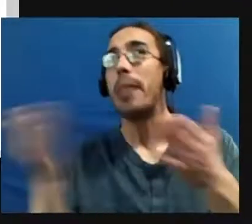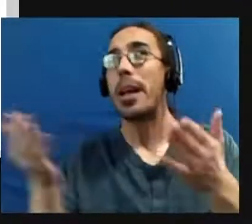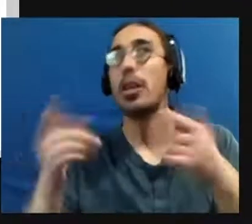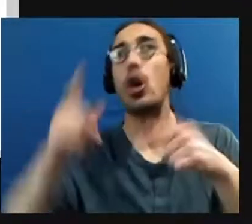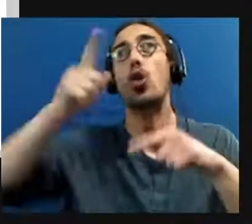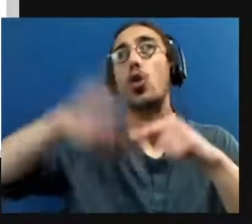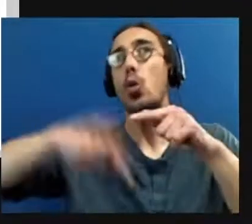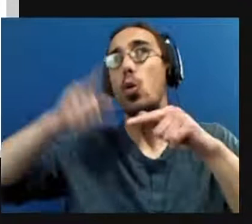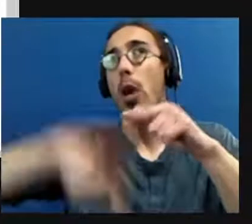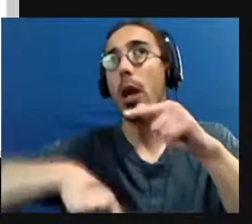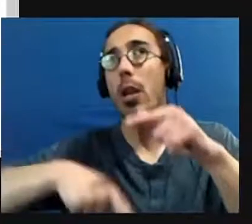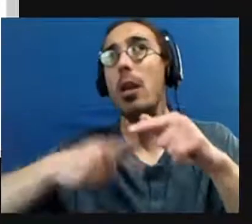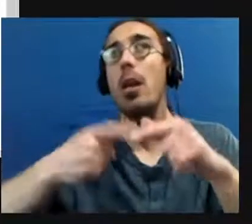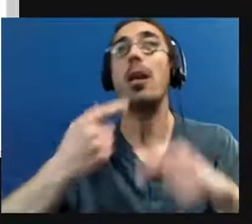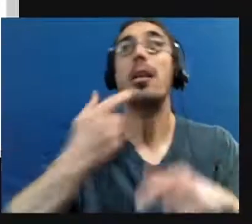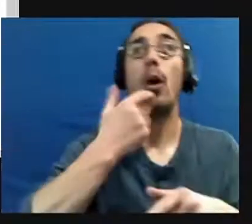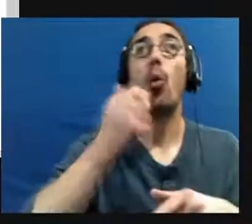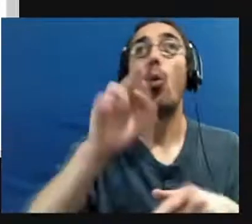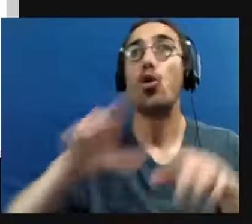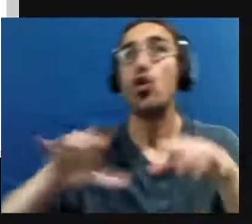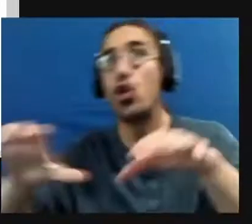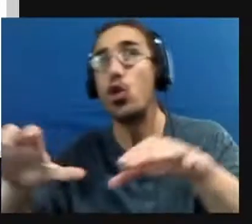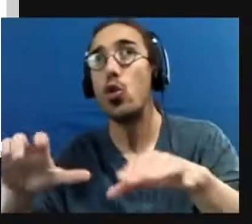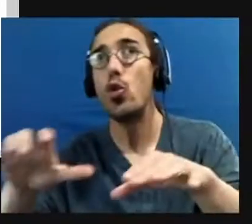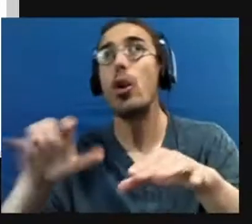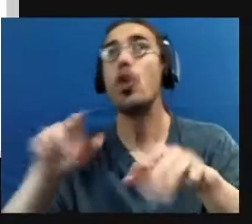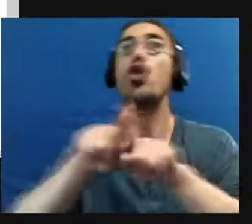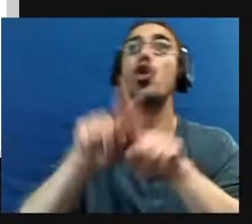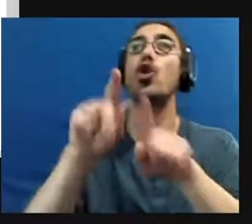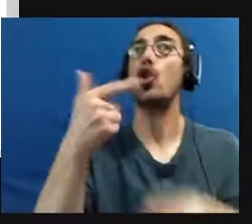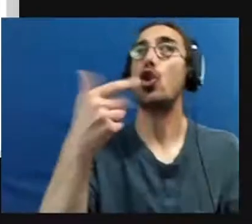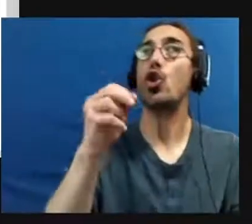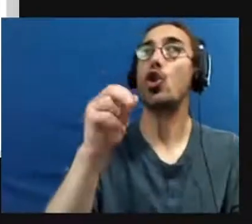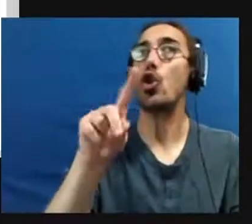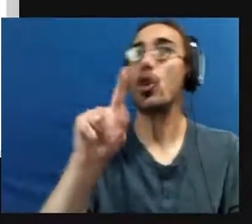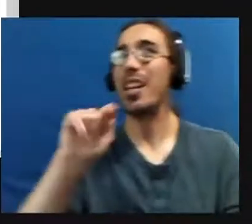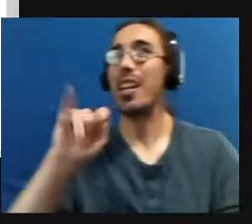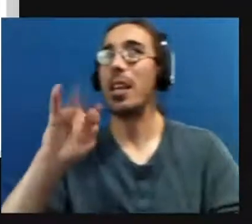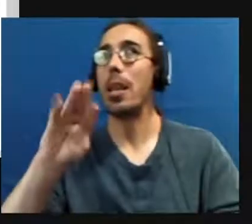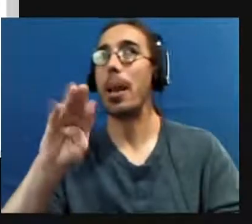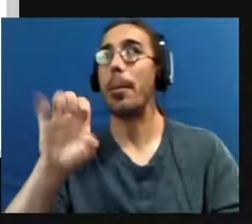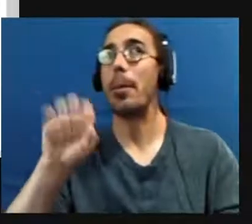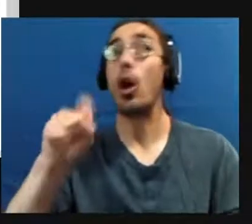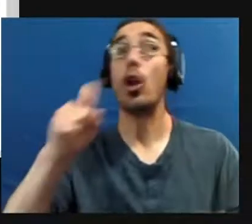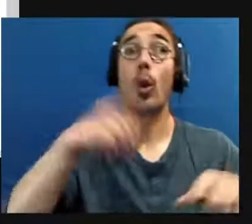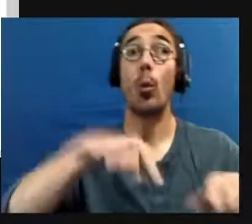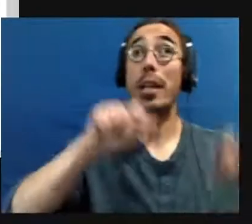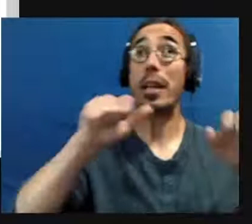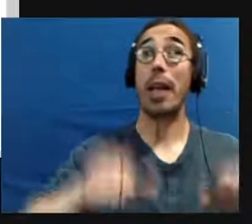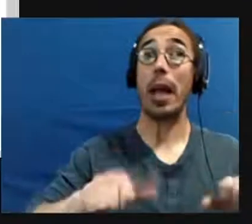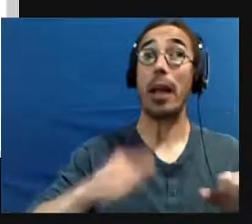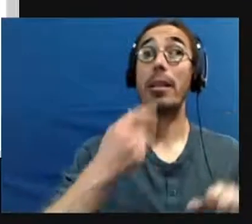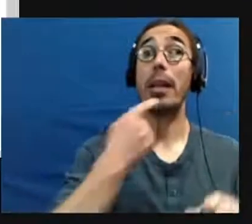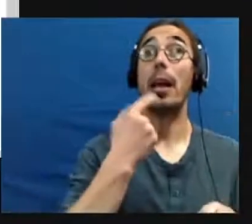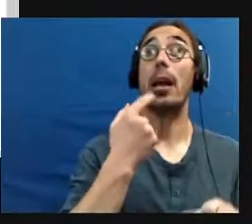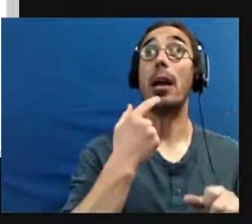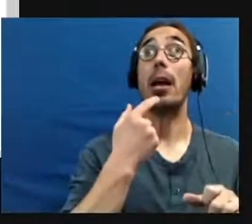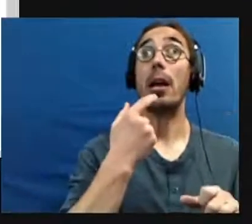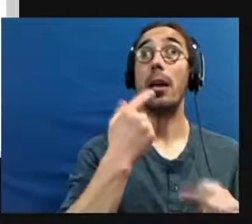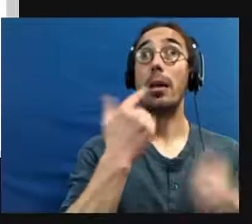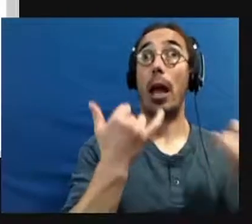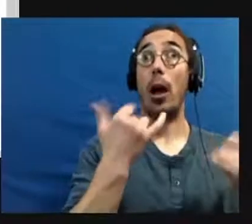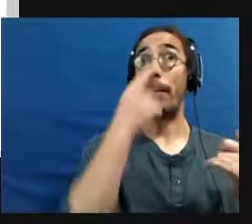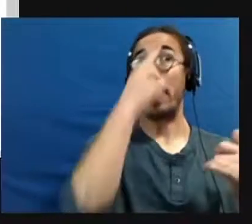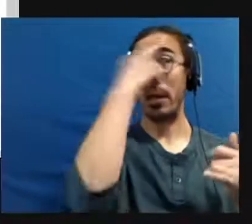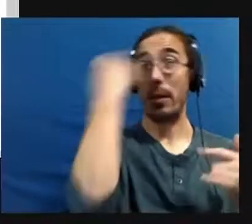or say during Good Times that we can do or say during Blackish now, because it's been, I